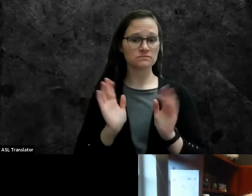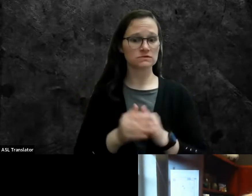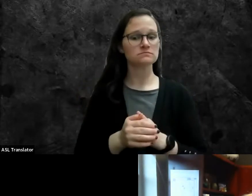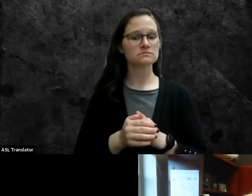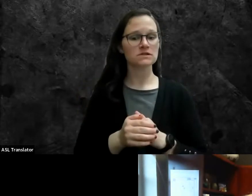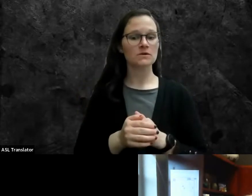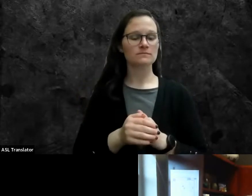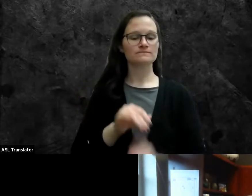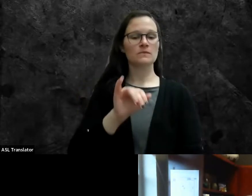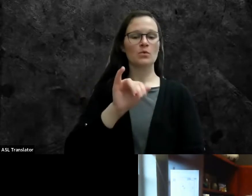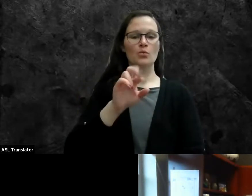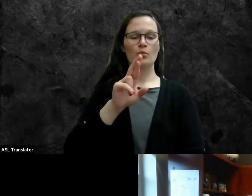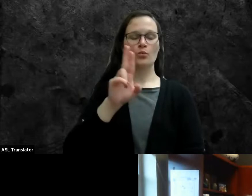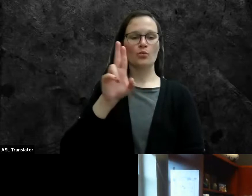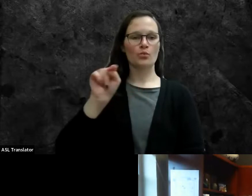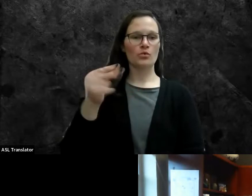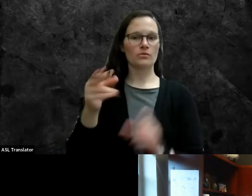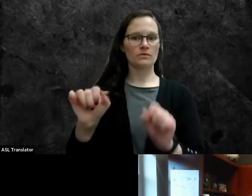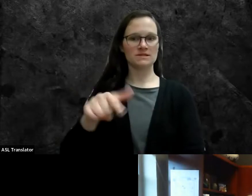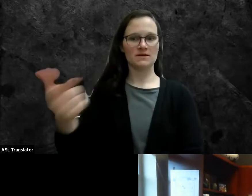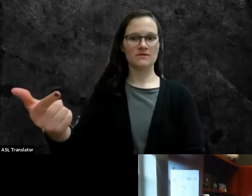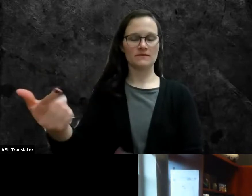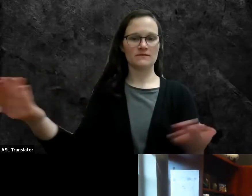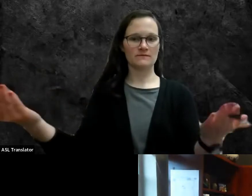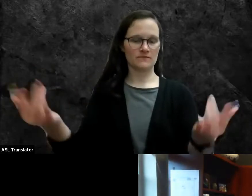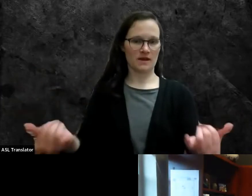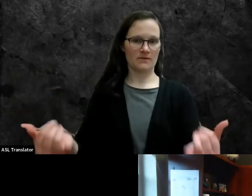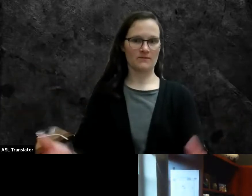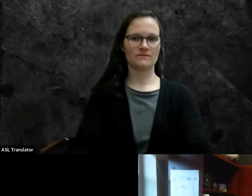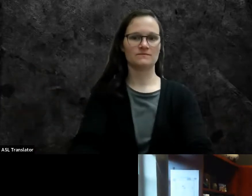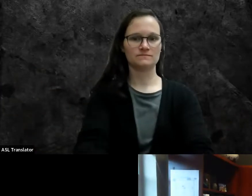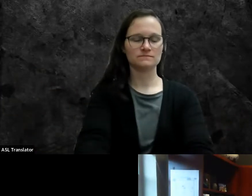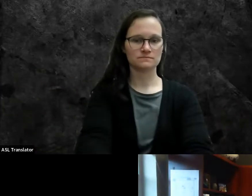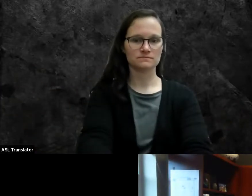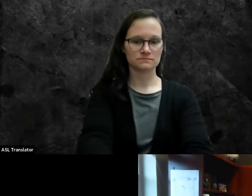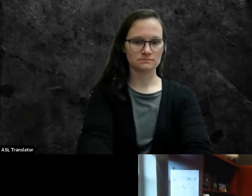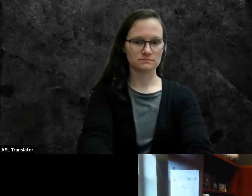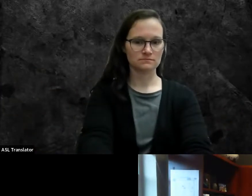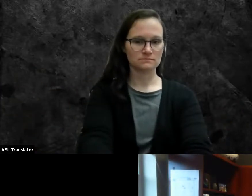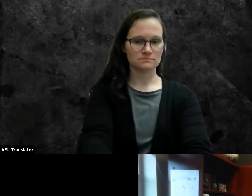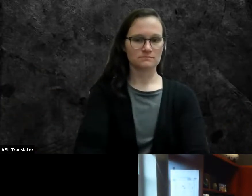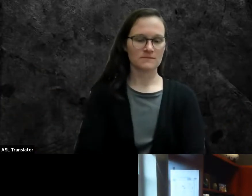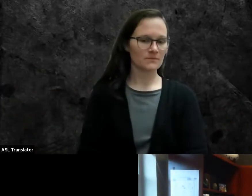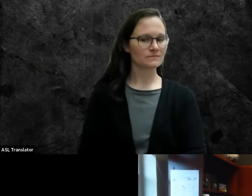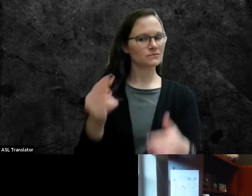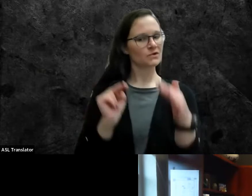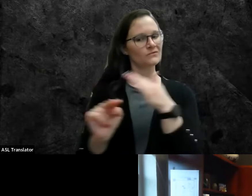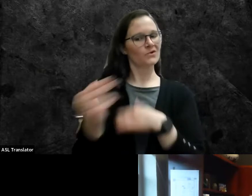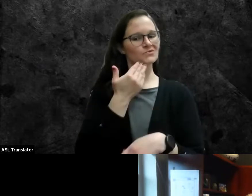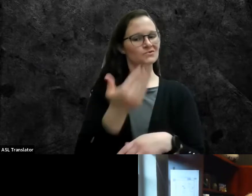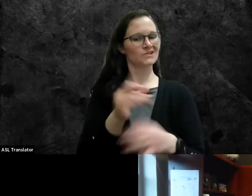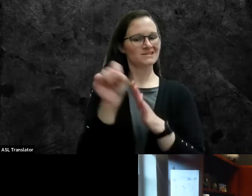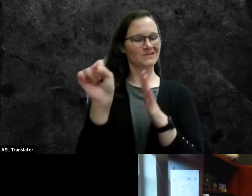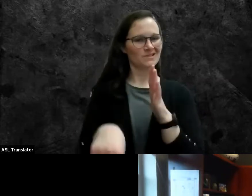Again, Aggies, we're impressed with what we can do as Aggies, and we'll look forward to a good semester going forward.